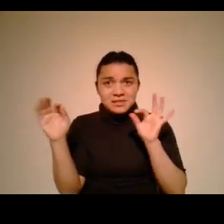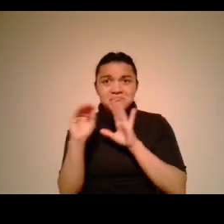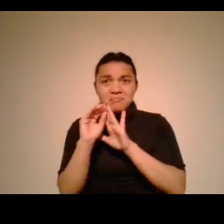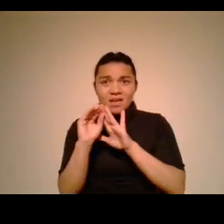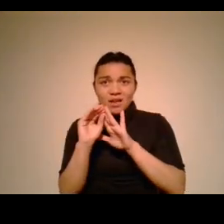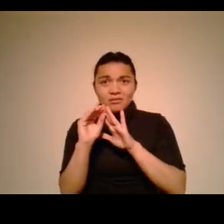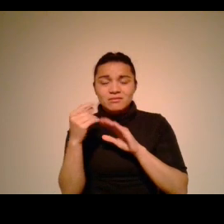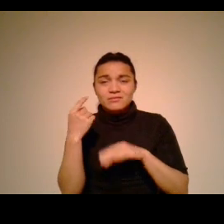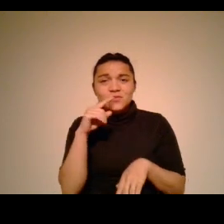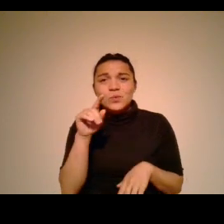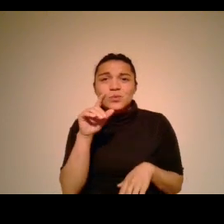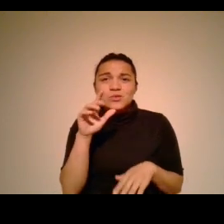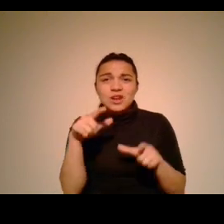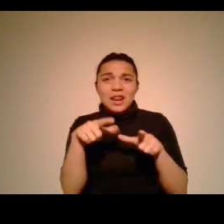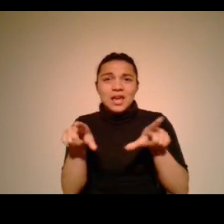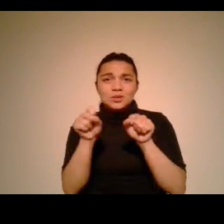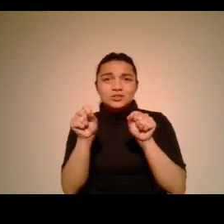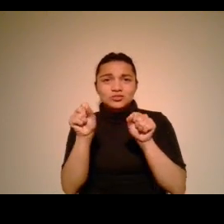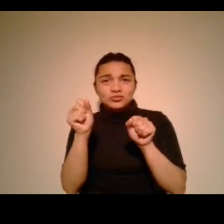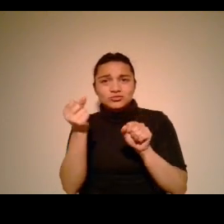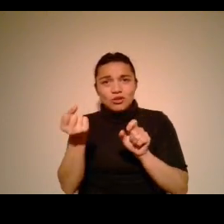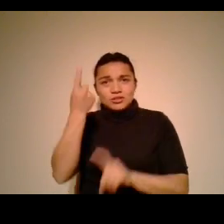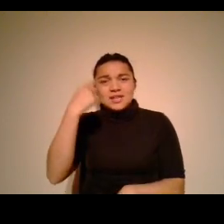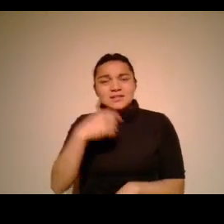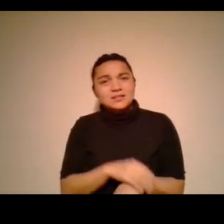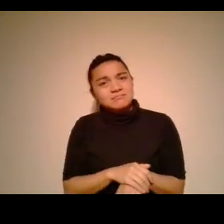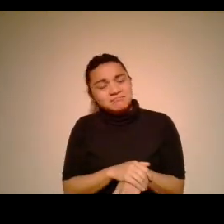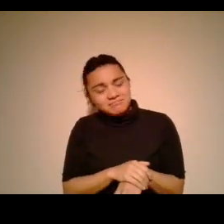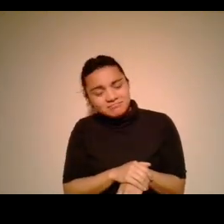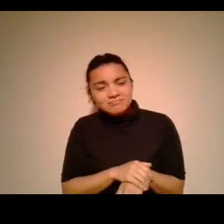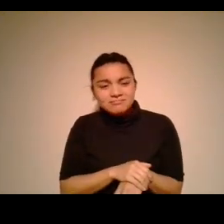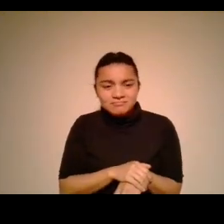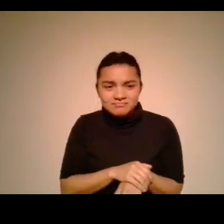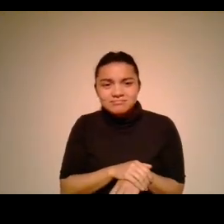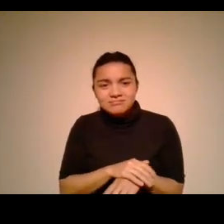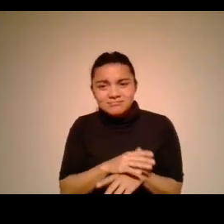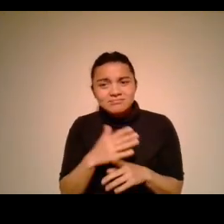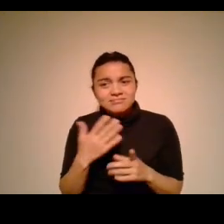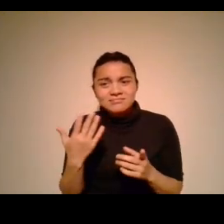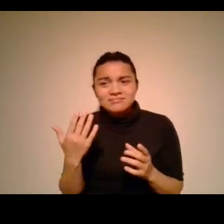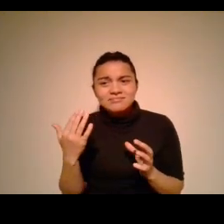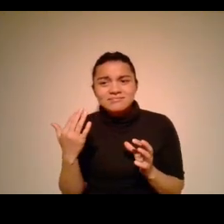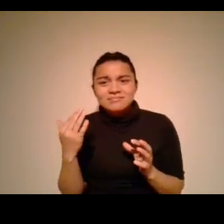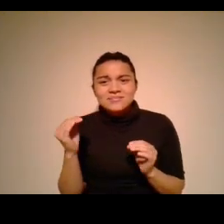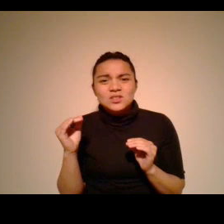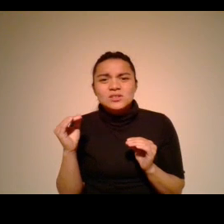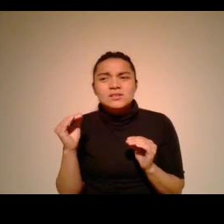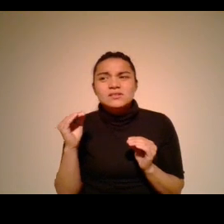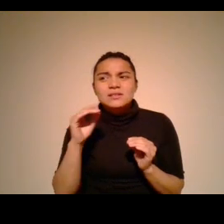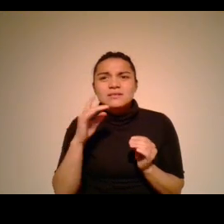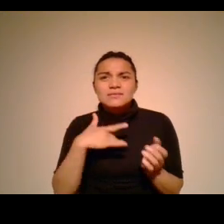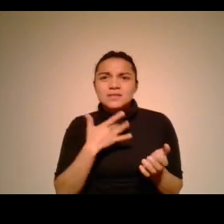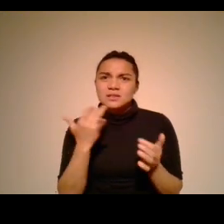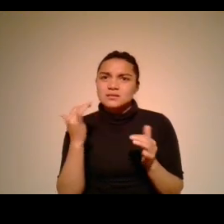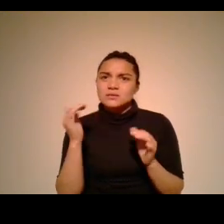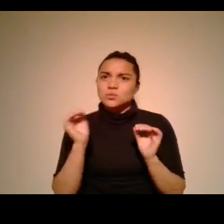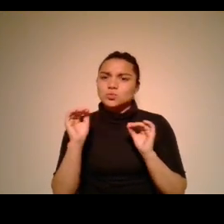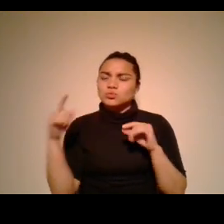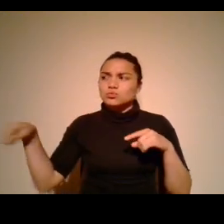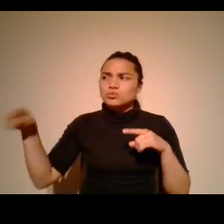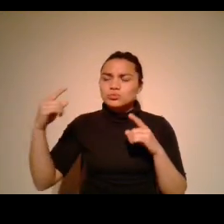of language that you haven't really heard anybody question this before. So I am